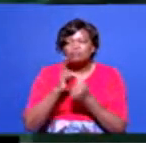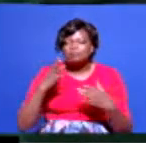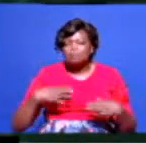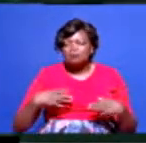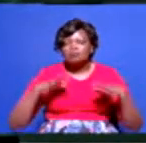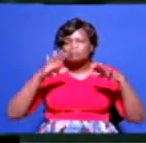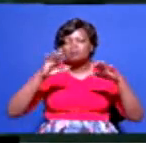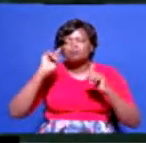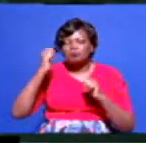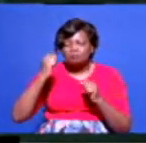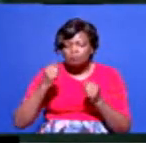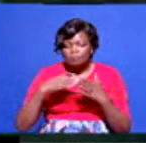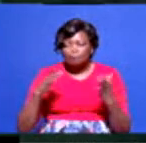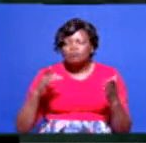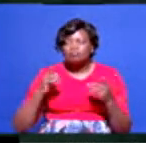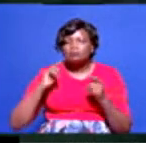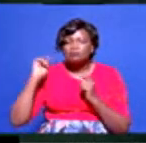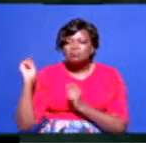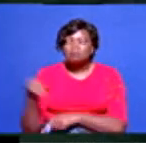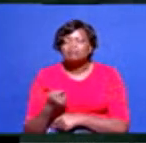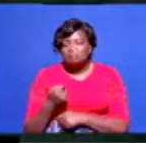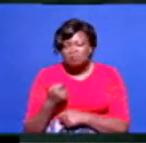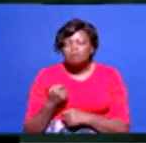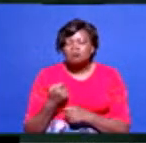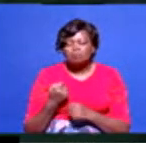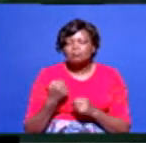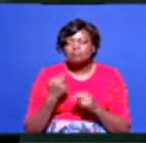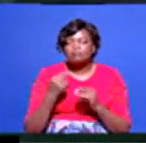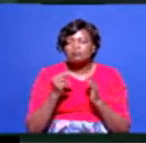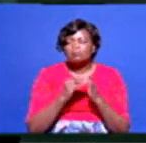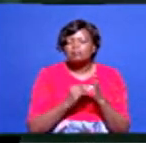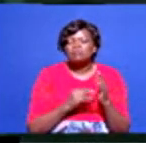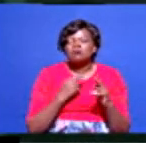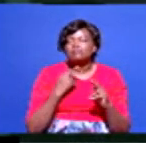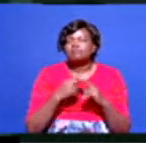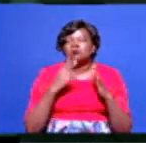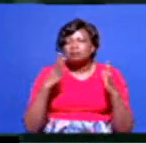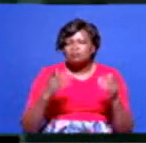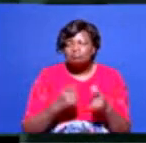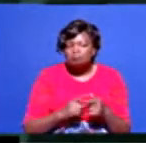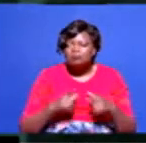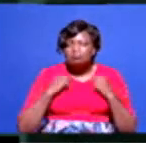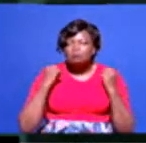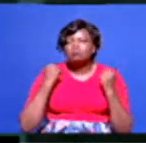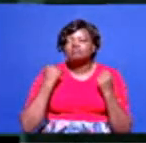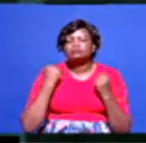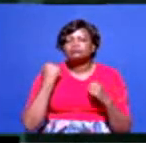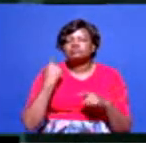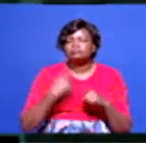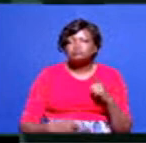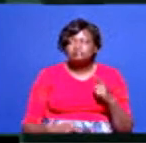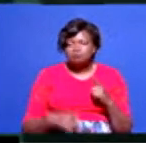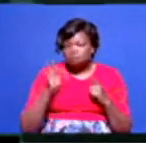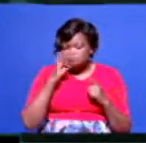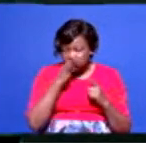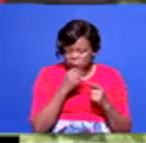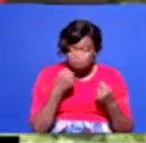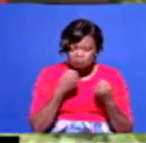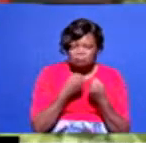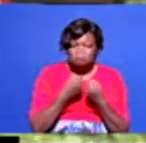Kenya Open Golf Limited Hall of Fame. In his honor, the Nyeri Club hosts the annual Kibaki Trophy Tournament. The trophy was donated to the